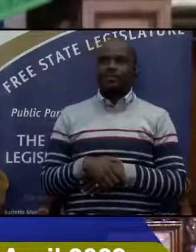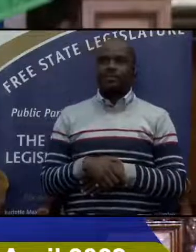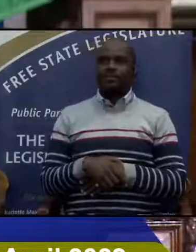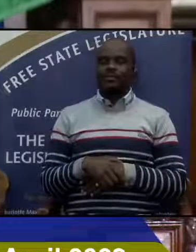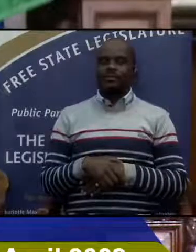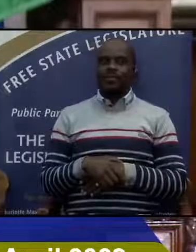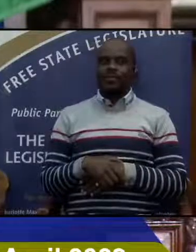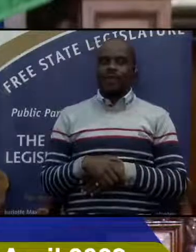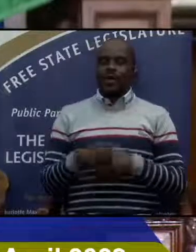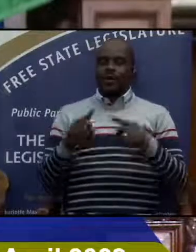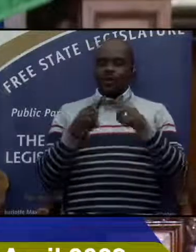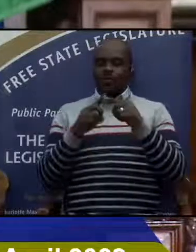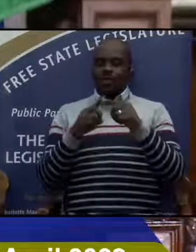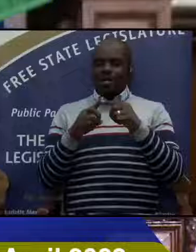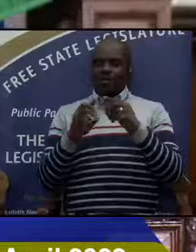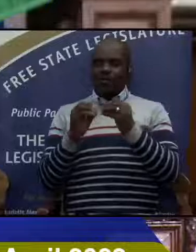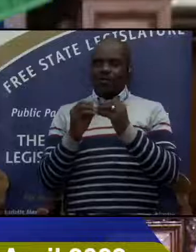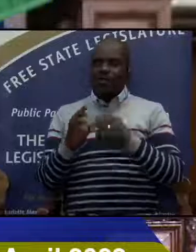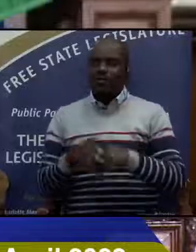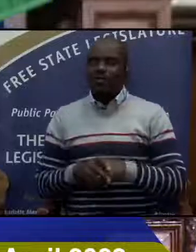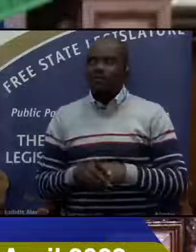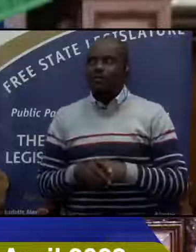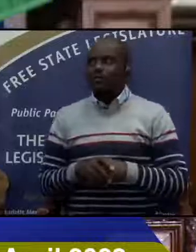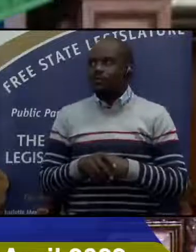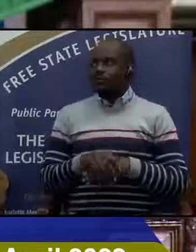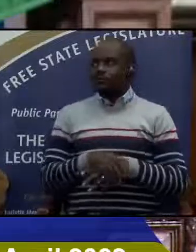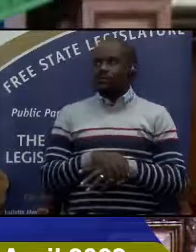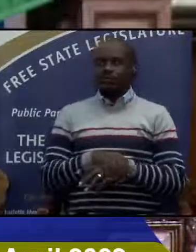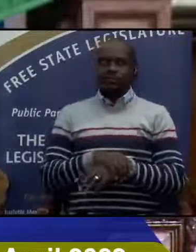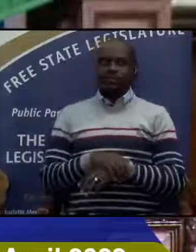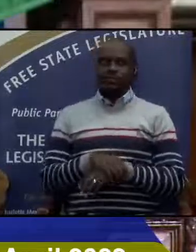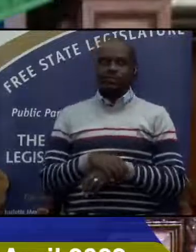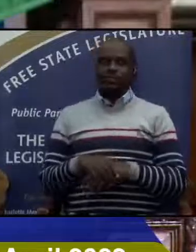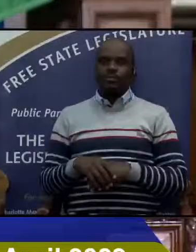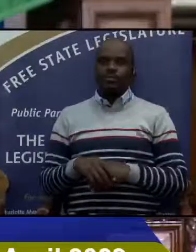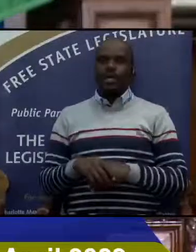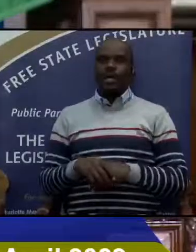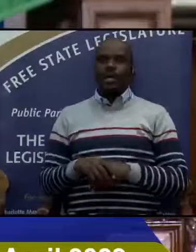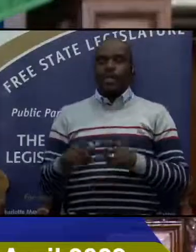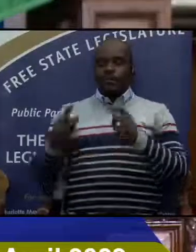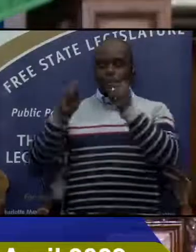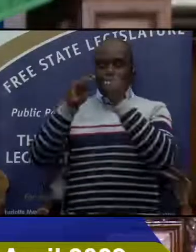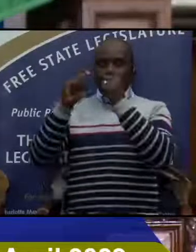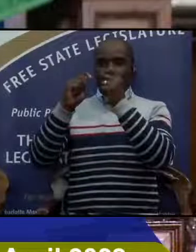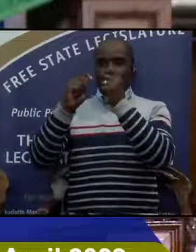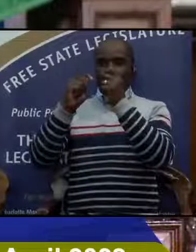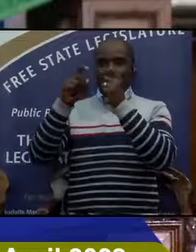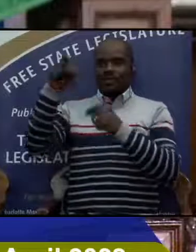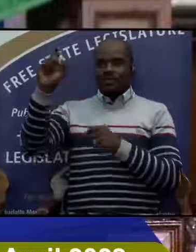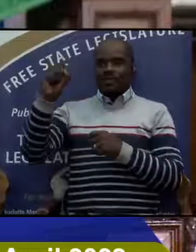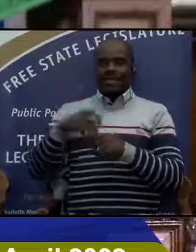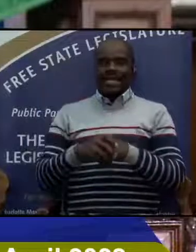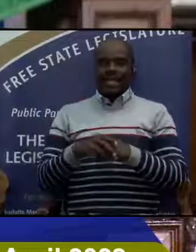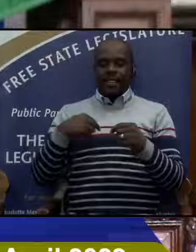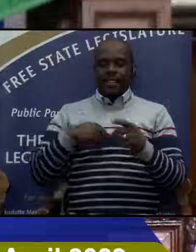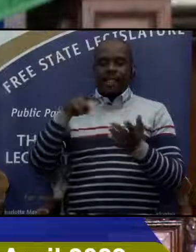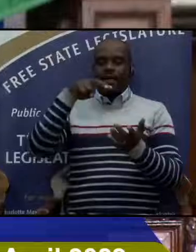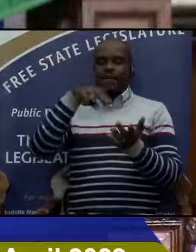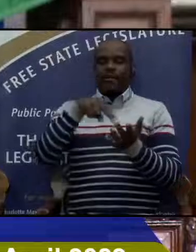What is your point of order? Please take a seat on the wall. Speaker, I'm raising a